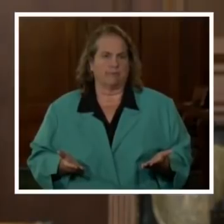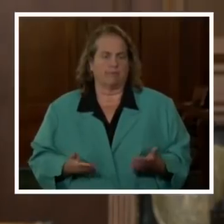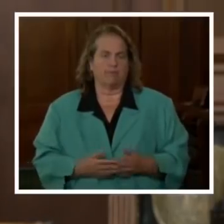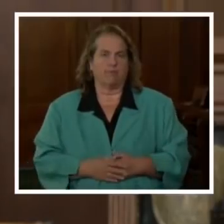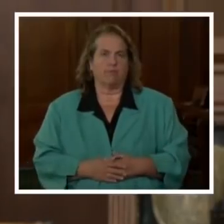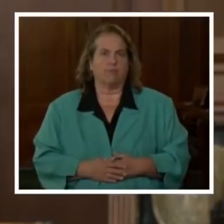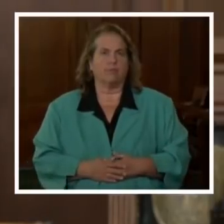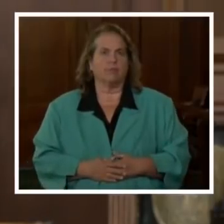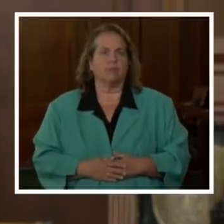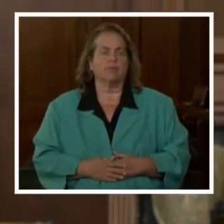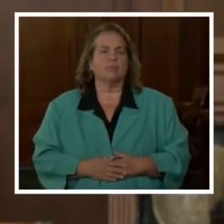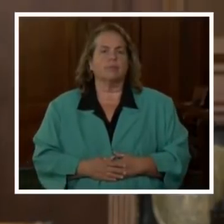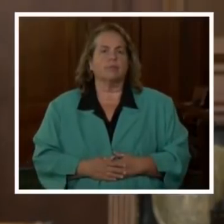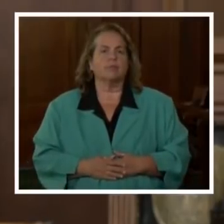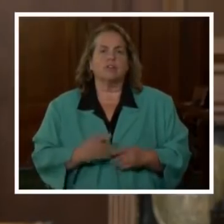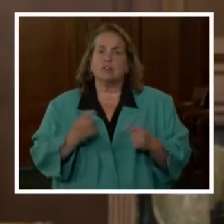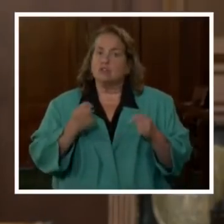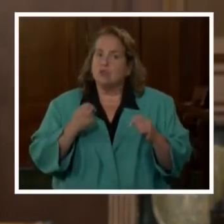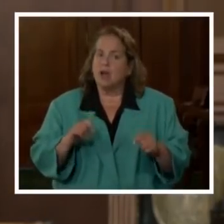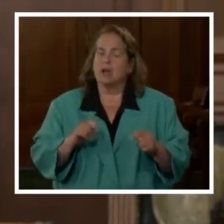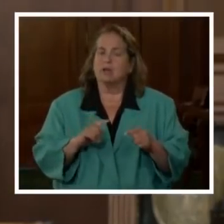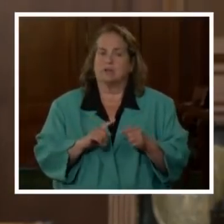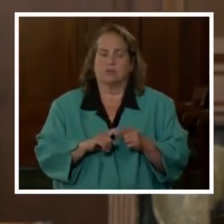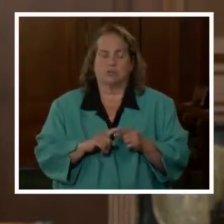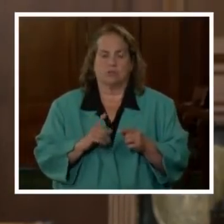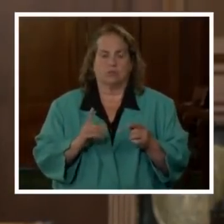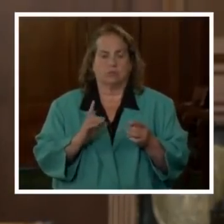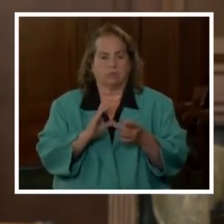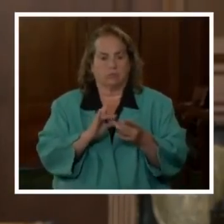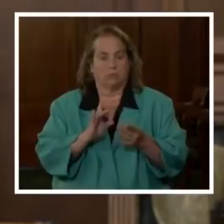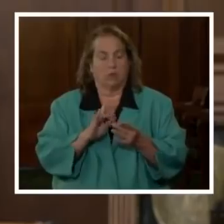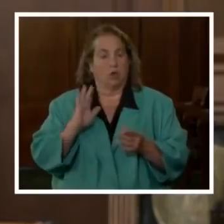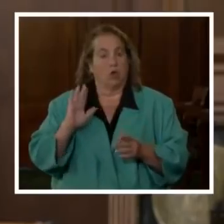Trying to put into words her pain